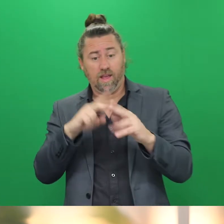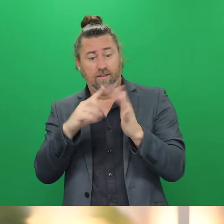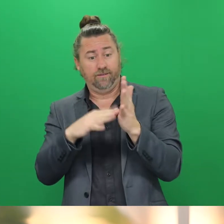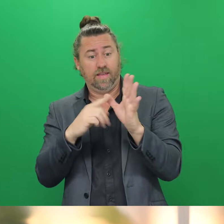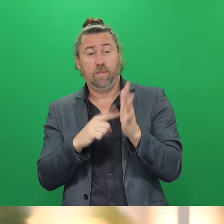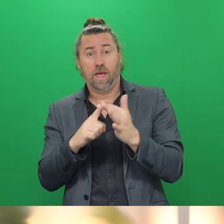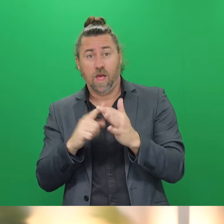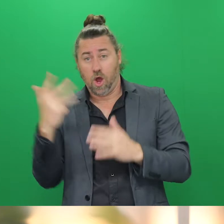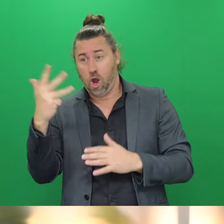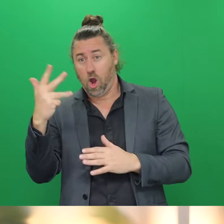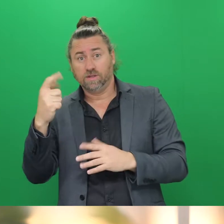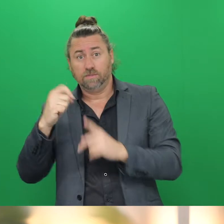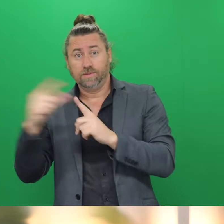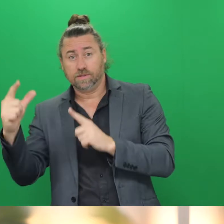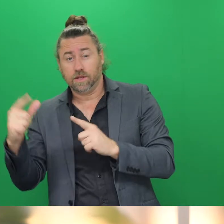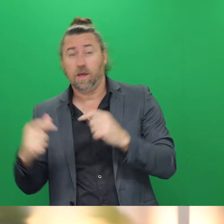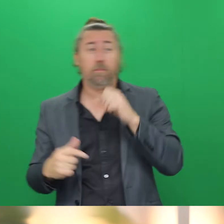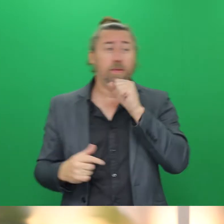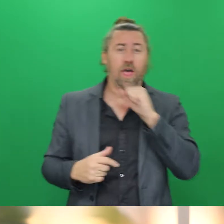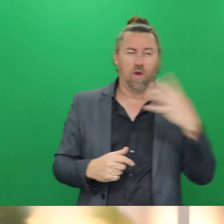males at 14.5%.